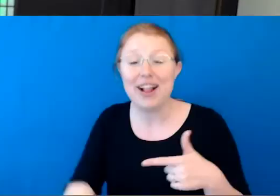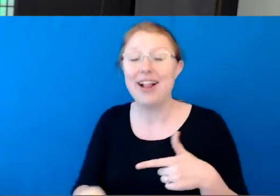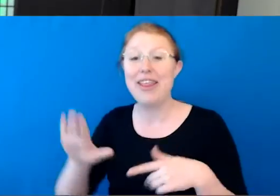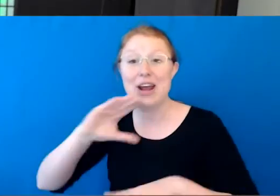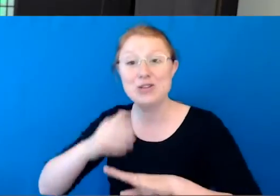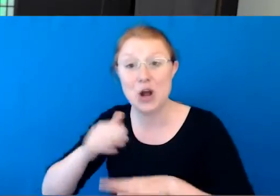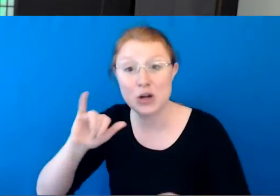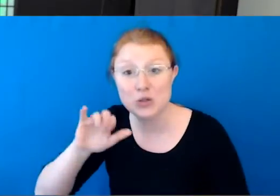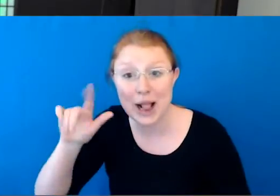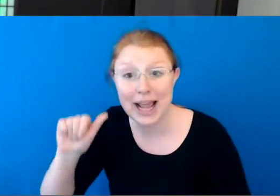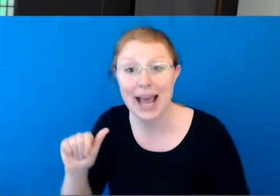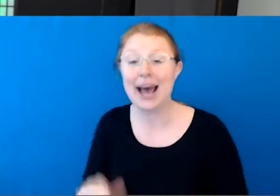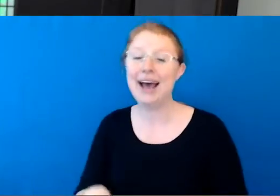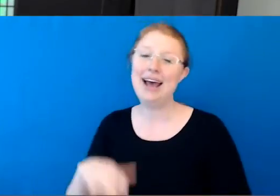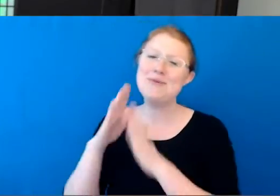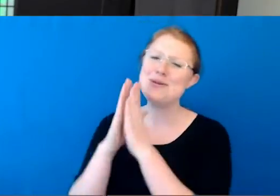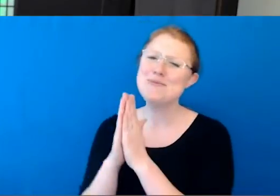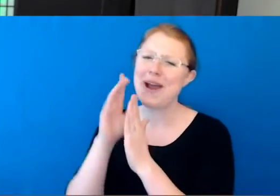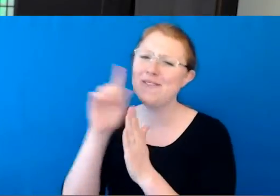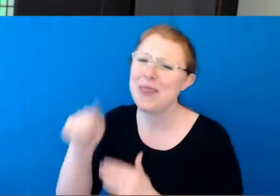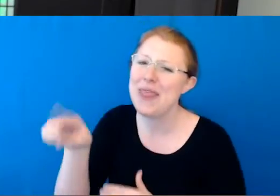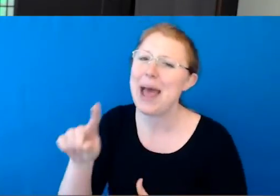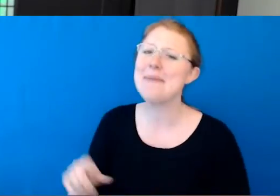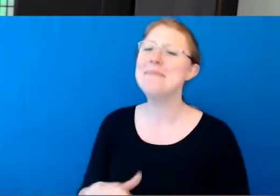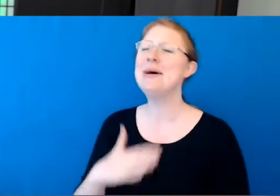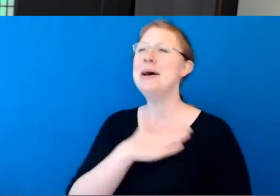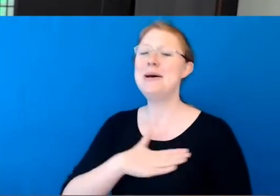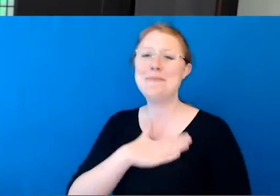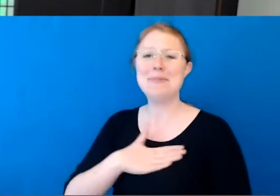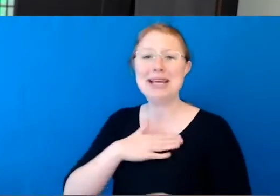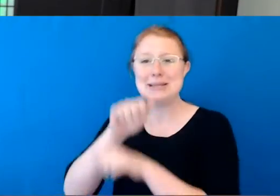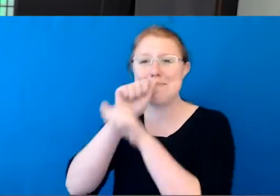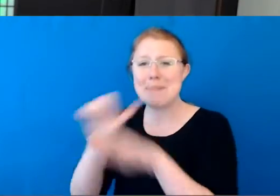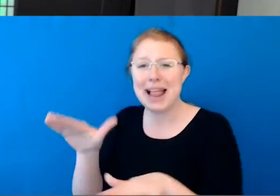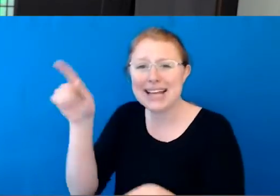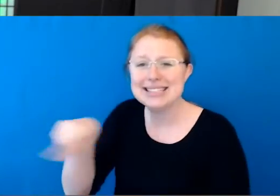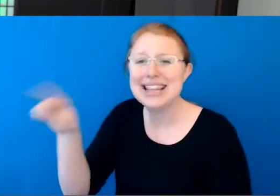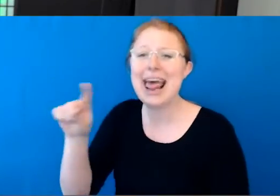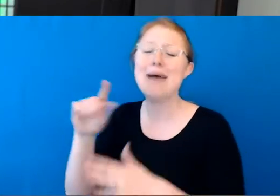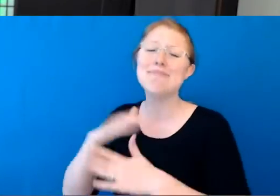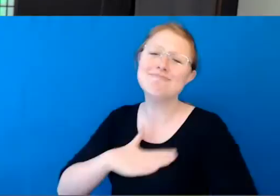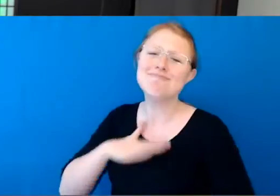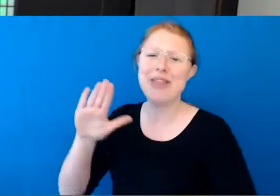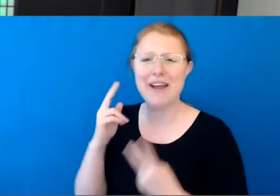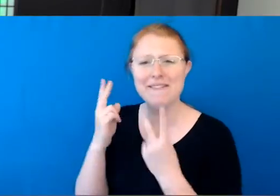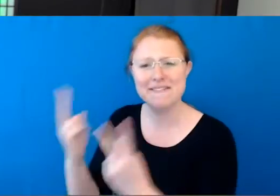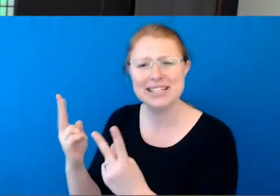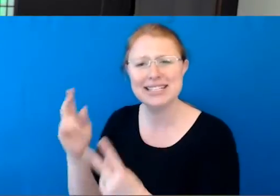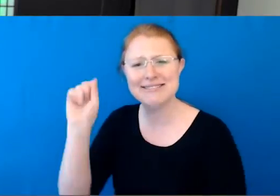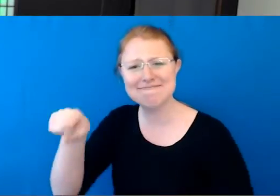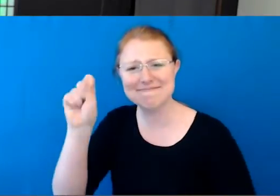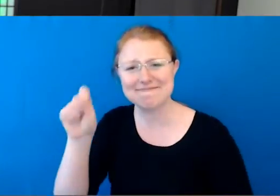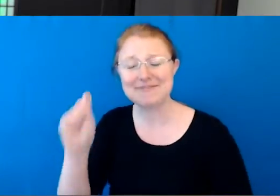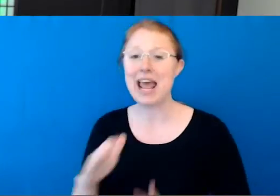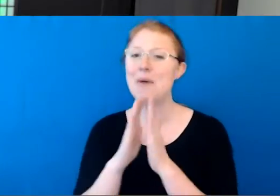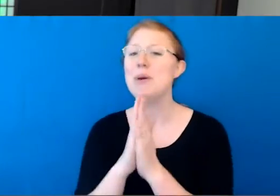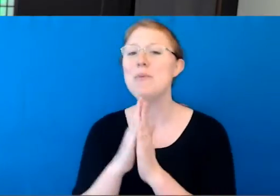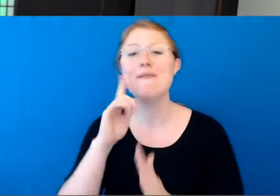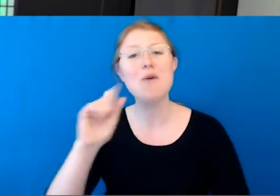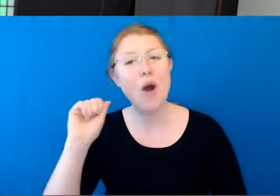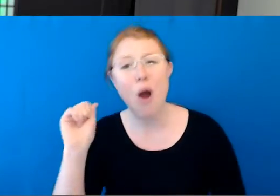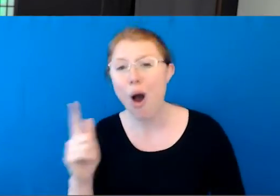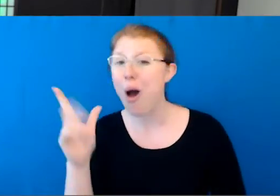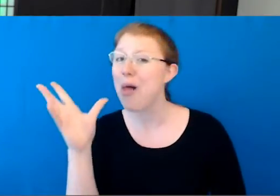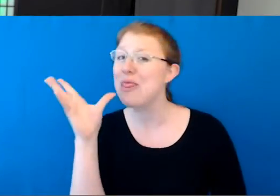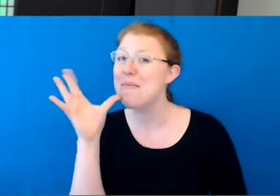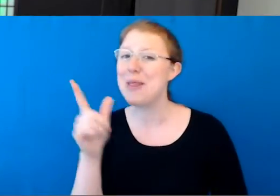them just an abundance of grace and blessing as they have their time to visit. And God, we pray for all the moms that